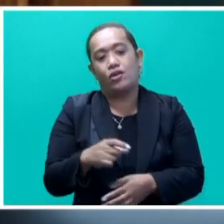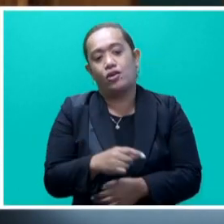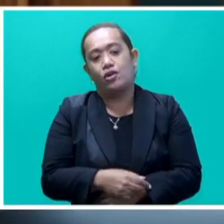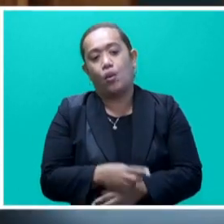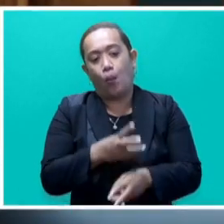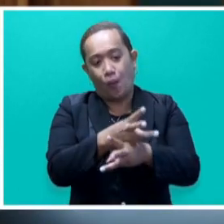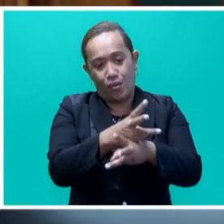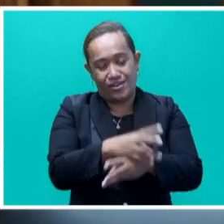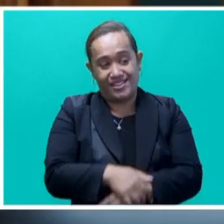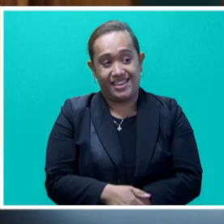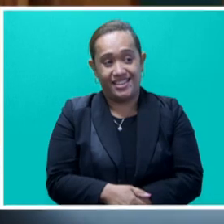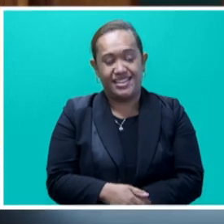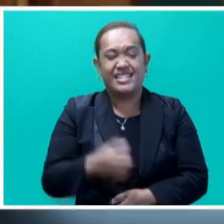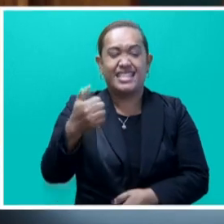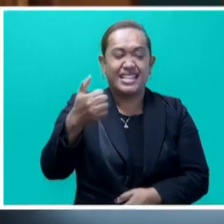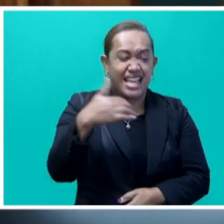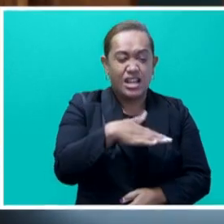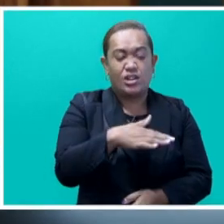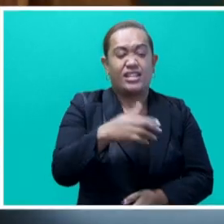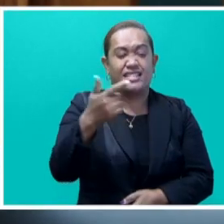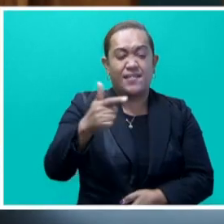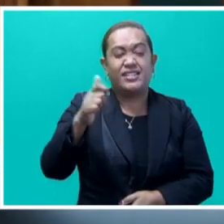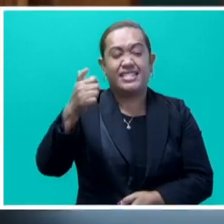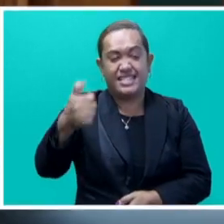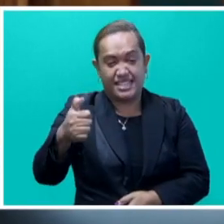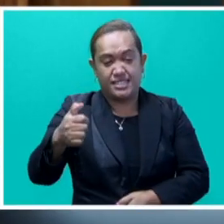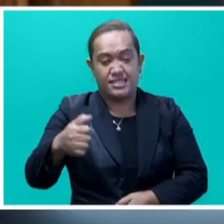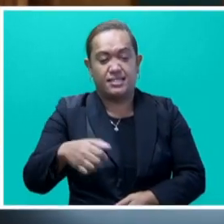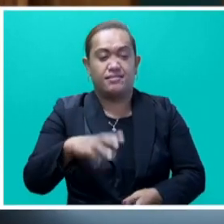19,676 cubic meters, 2020,